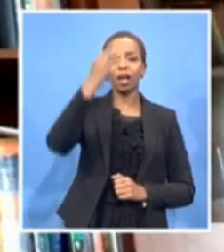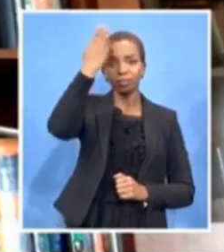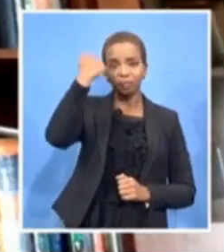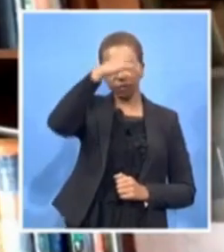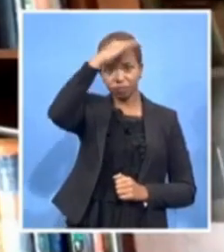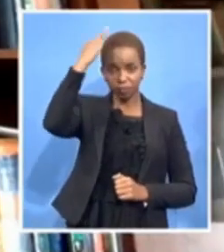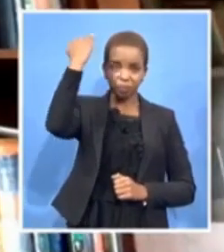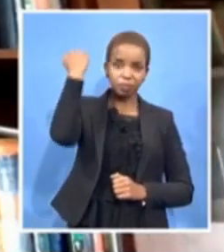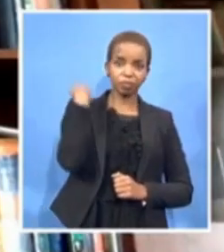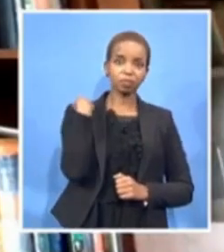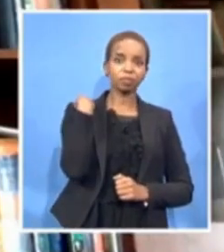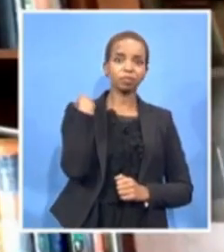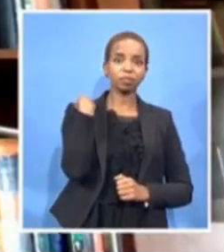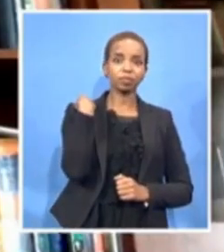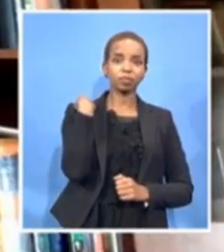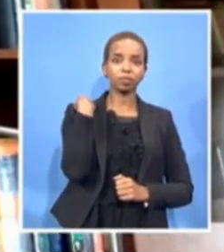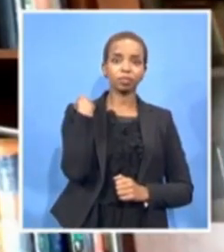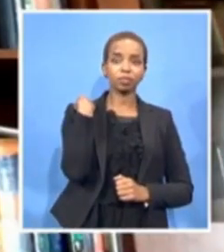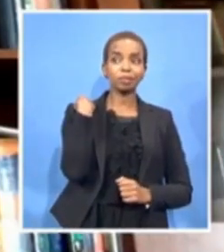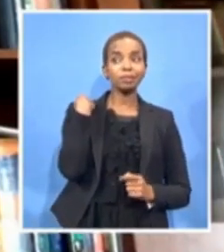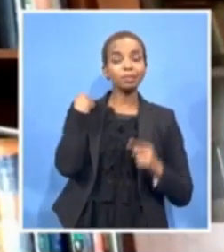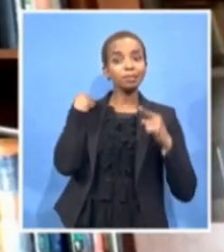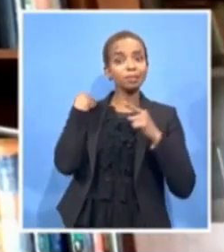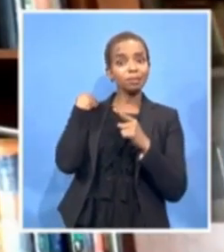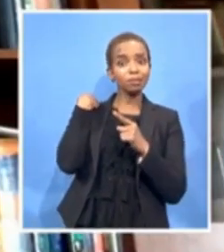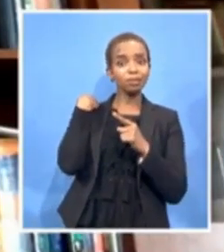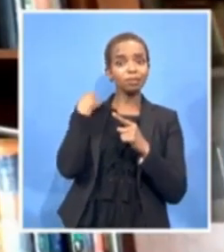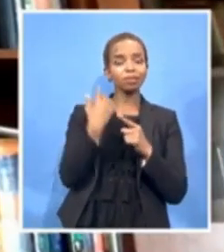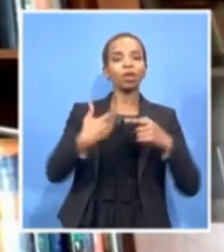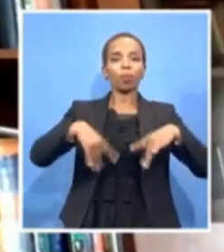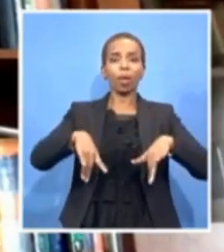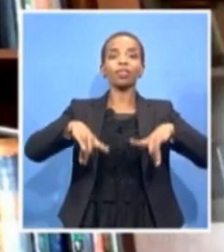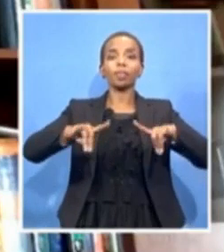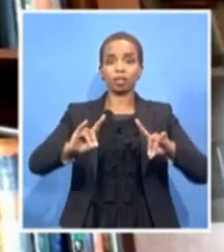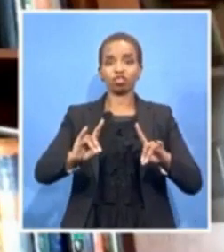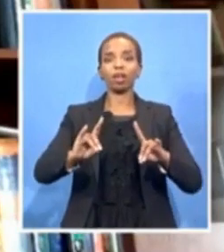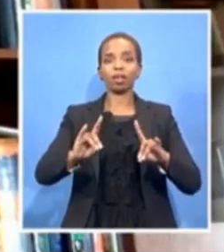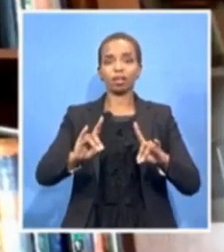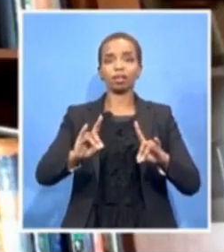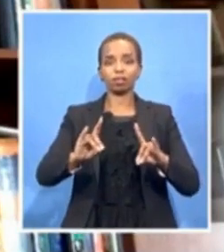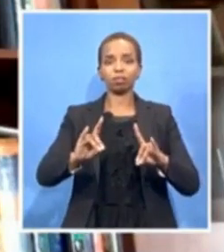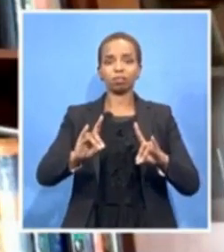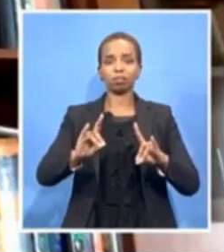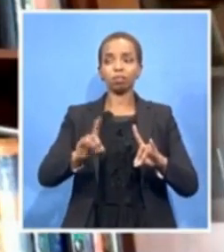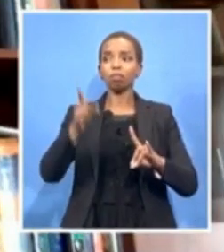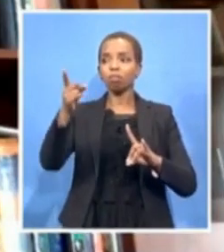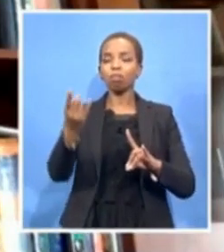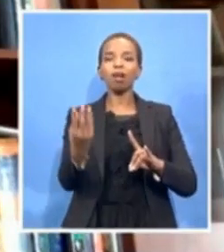who was then the chair, wrote an imaginary letter to Kwame